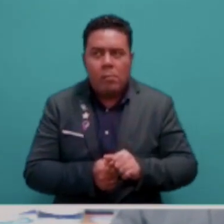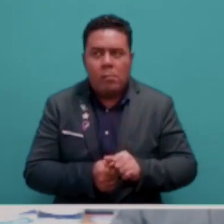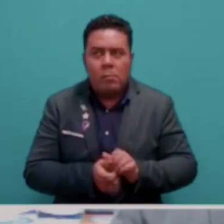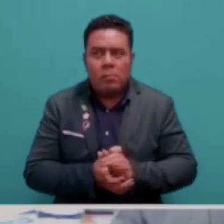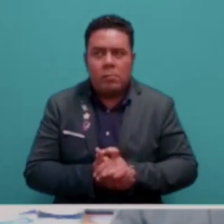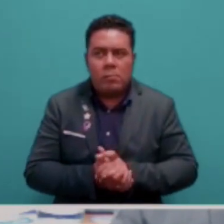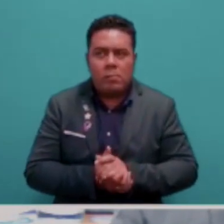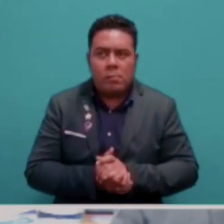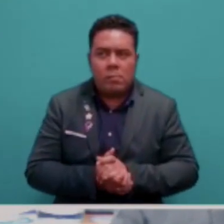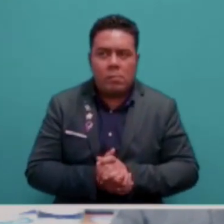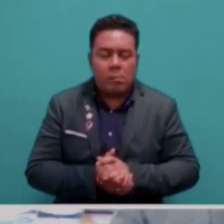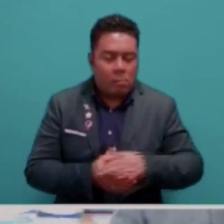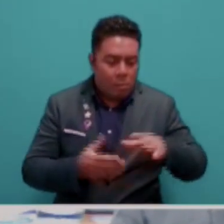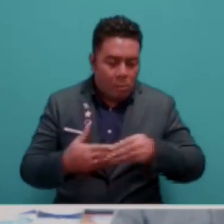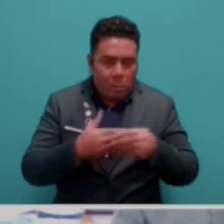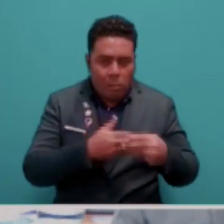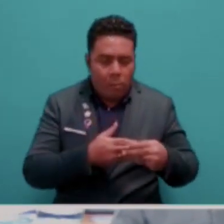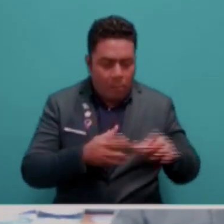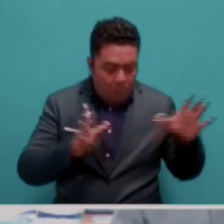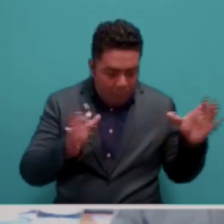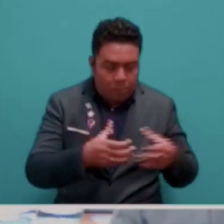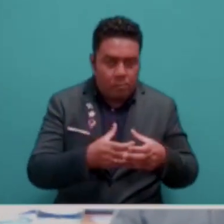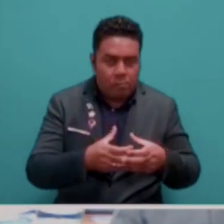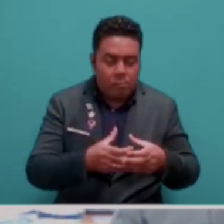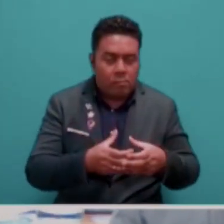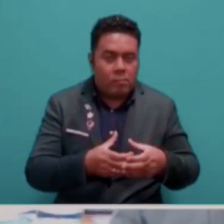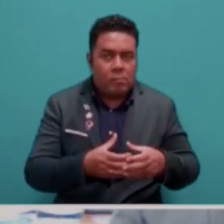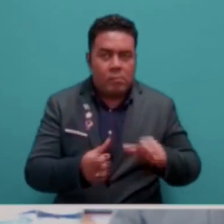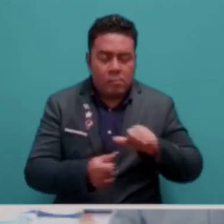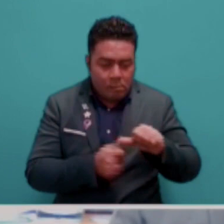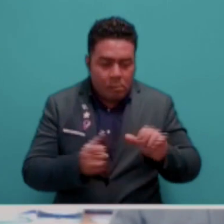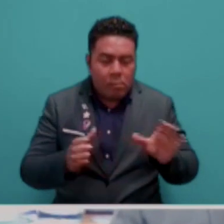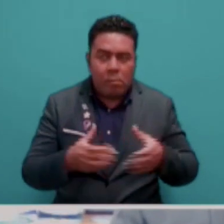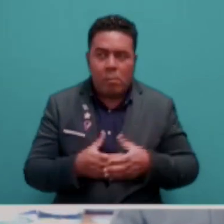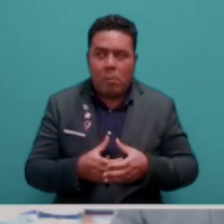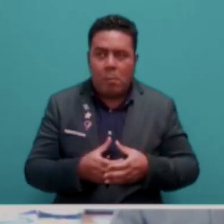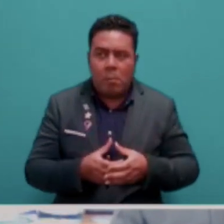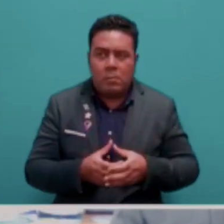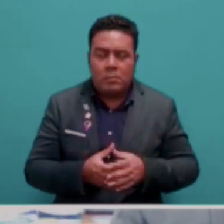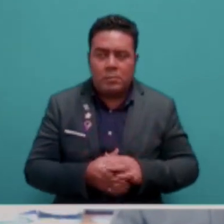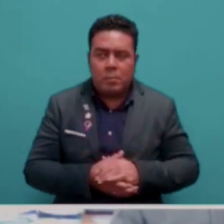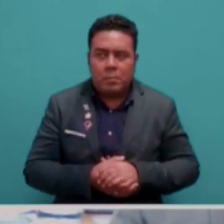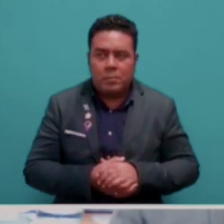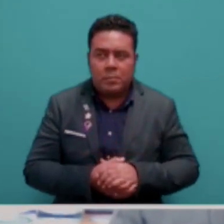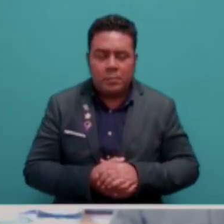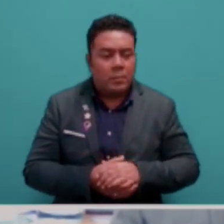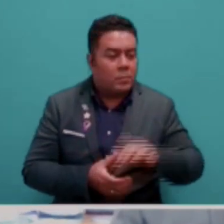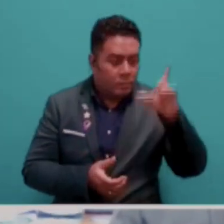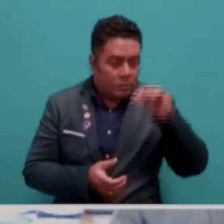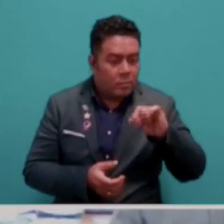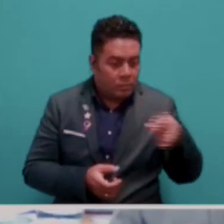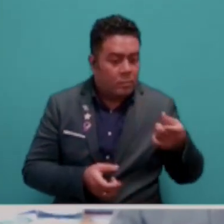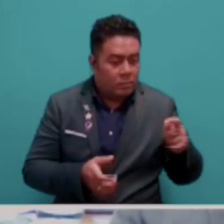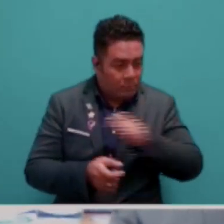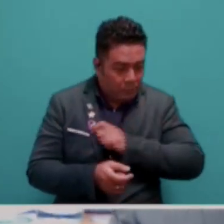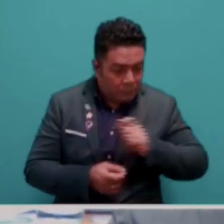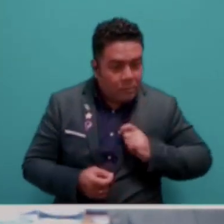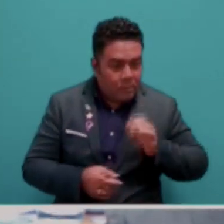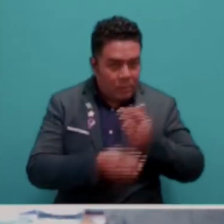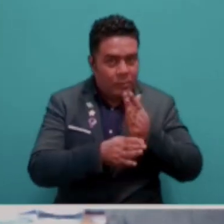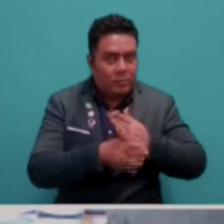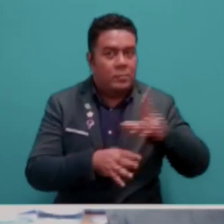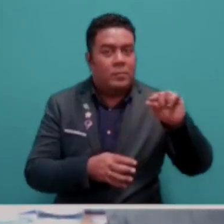current leader of government is also in the Emoluments Committee, Mr. Speaker, sir. Do we have faith and trust in the work that they are doing?